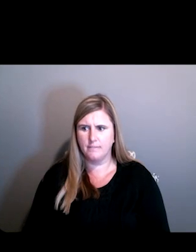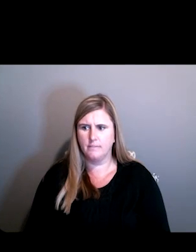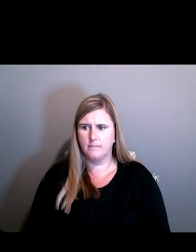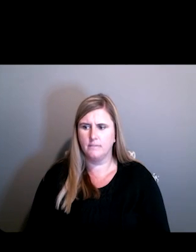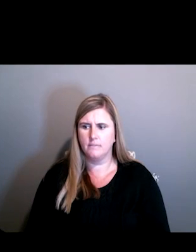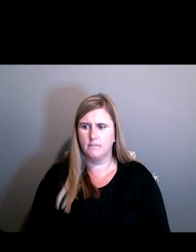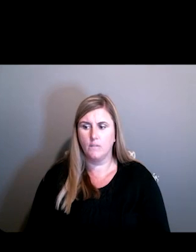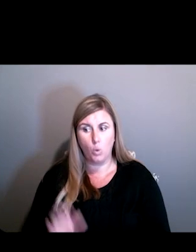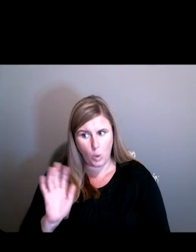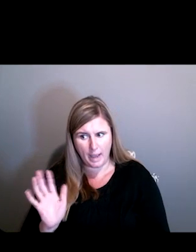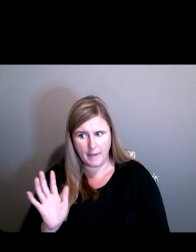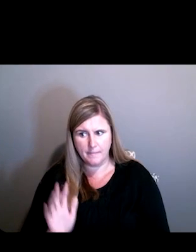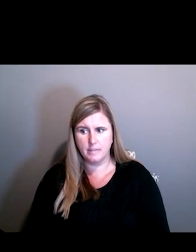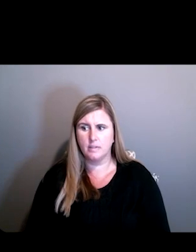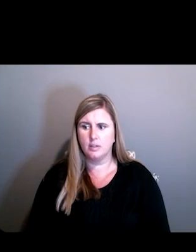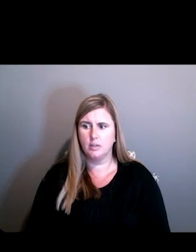Wave.